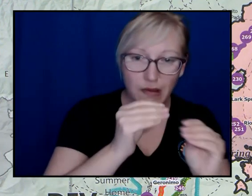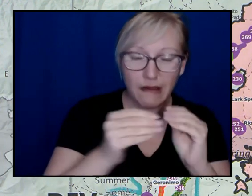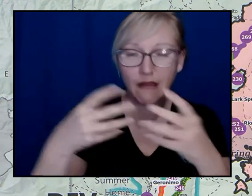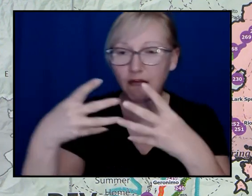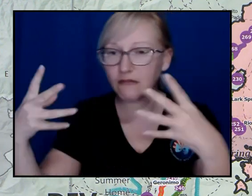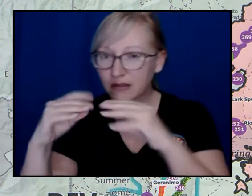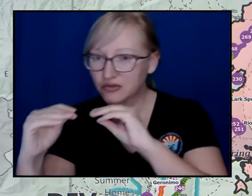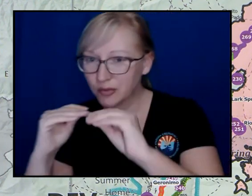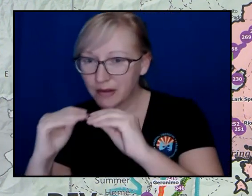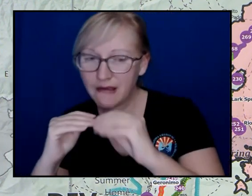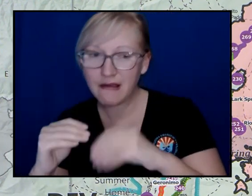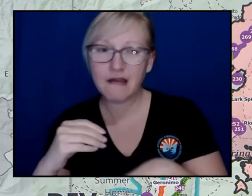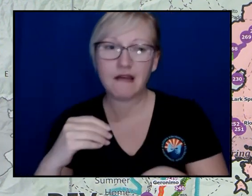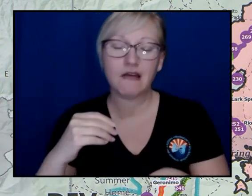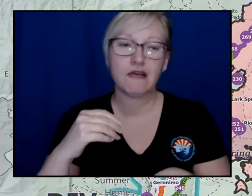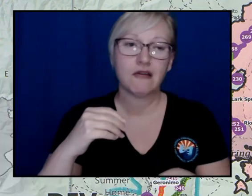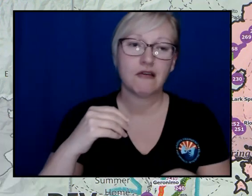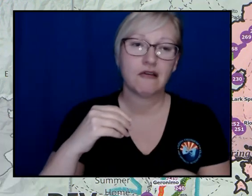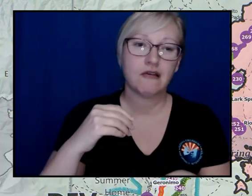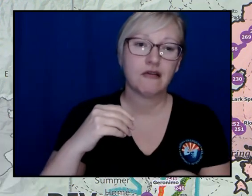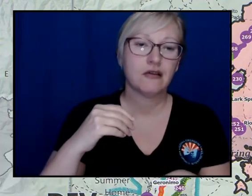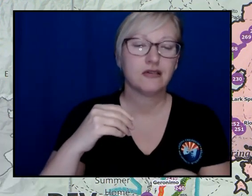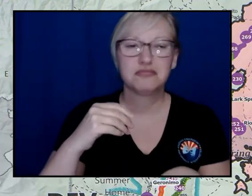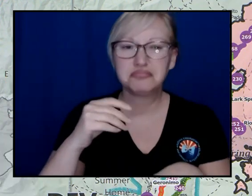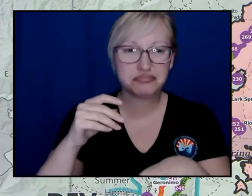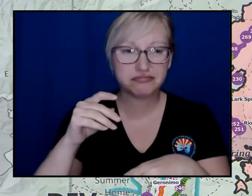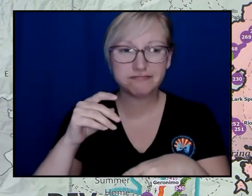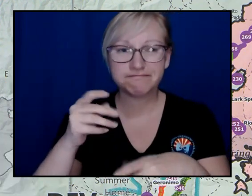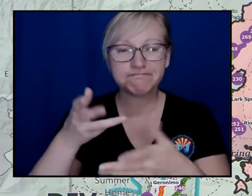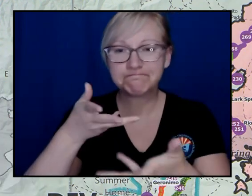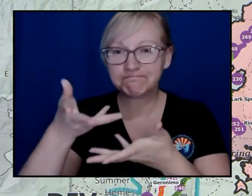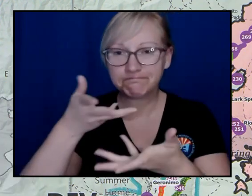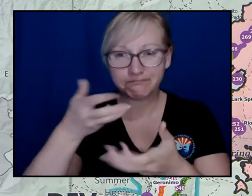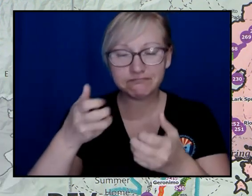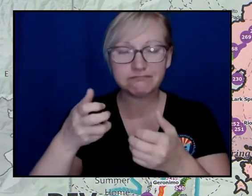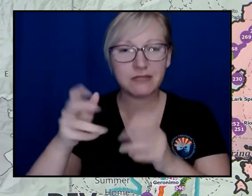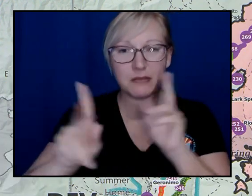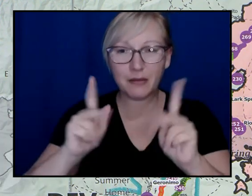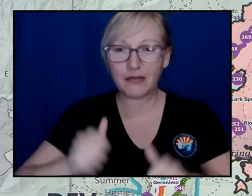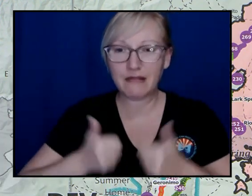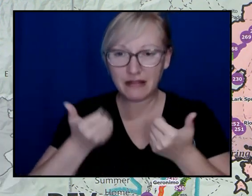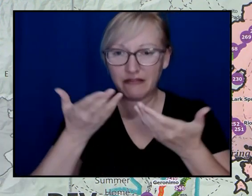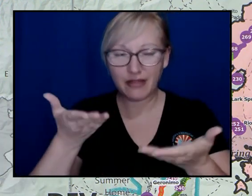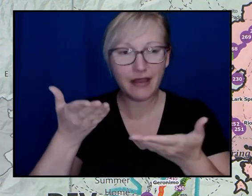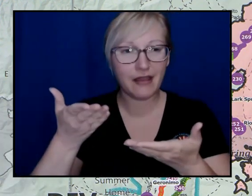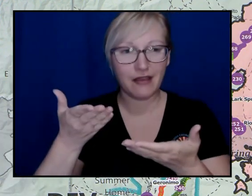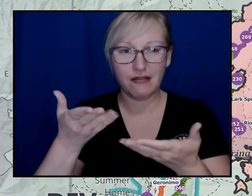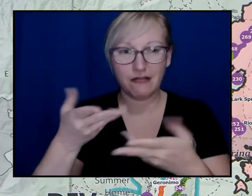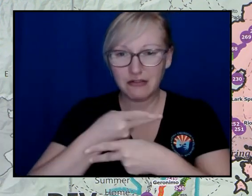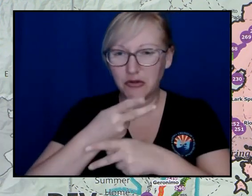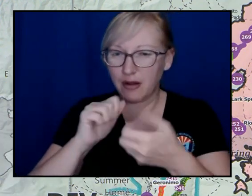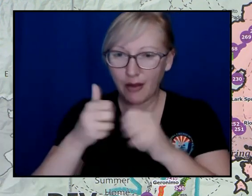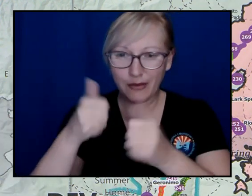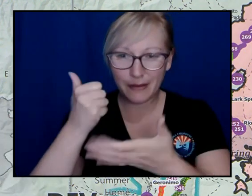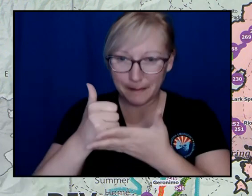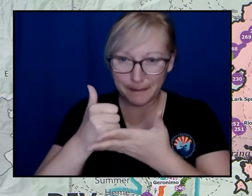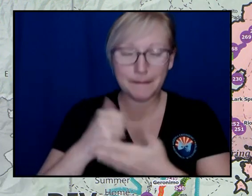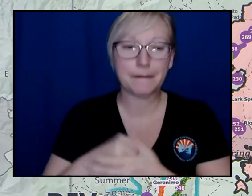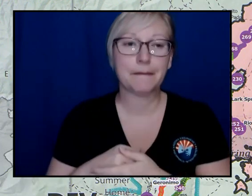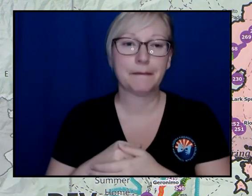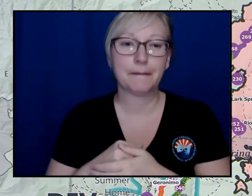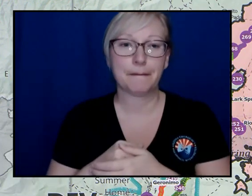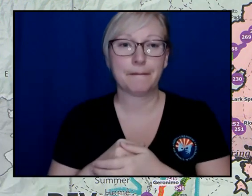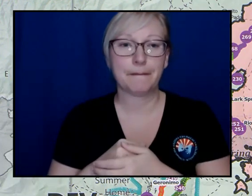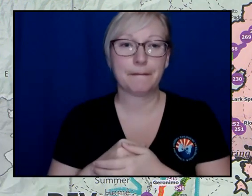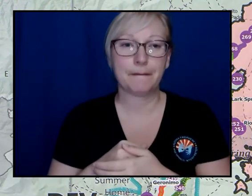just working with some of those residences to figure out what we can do to help out in there and working with our partners. We've also been